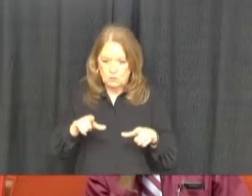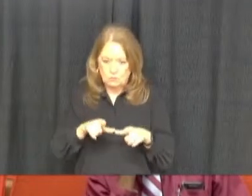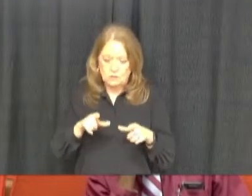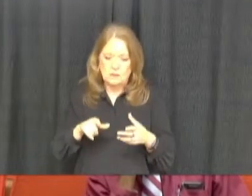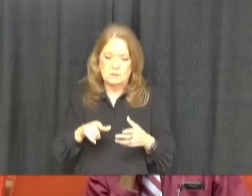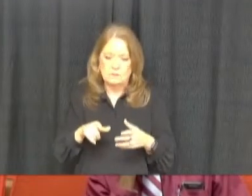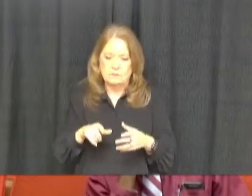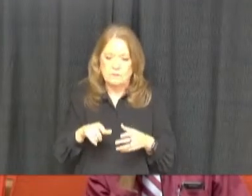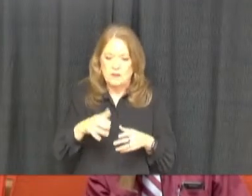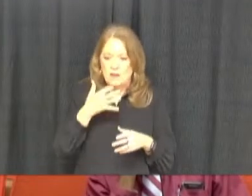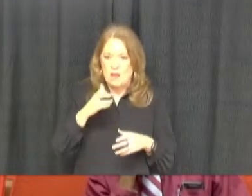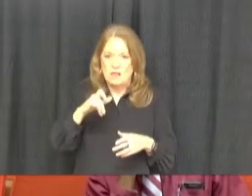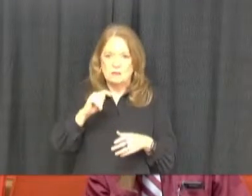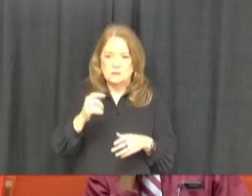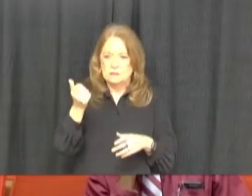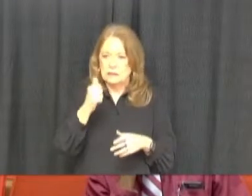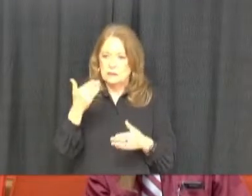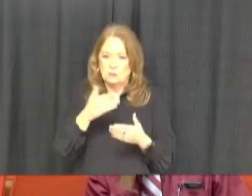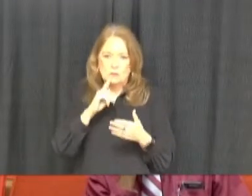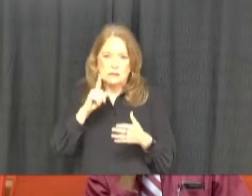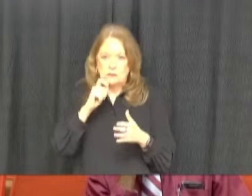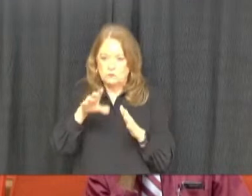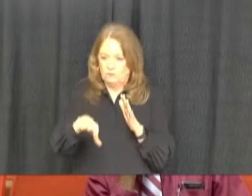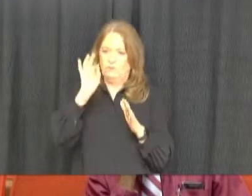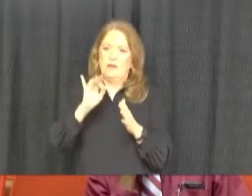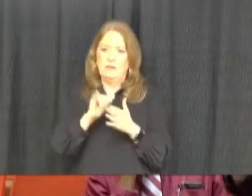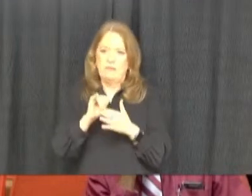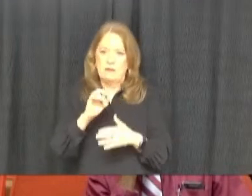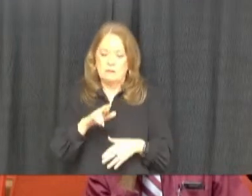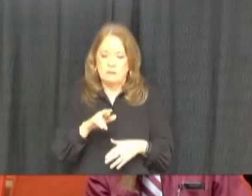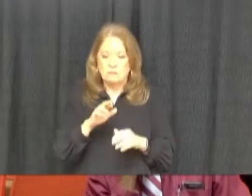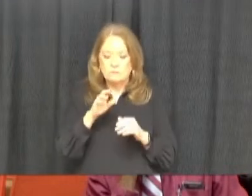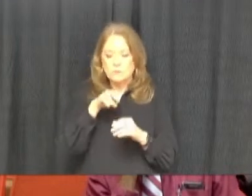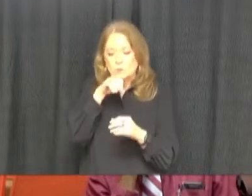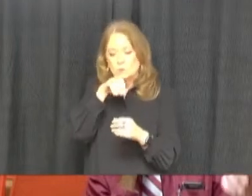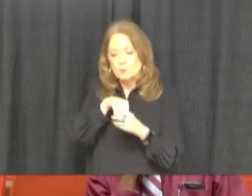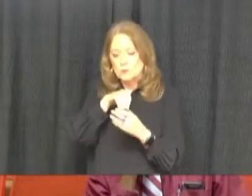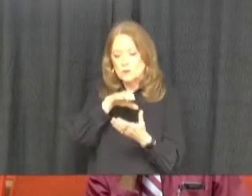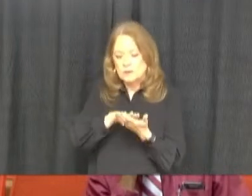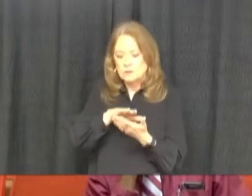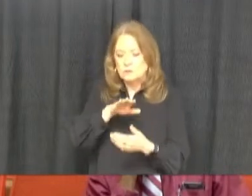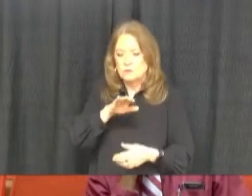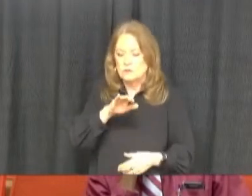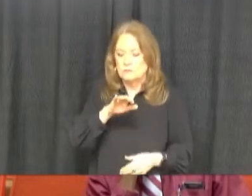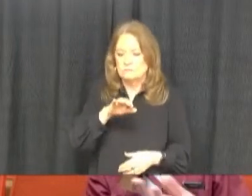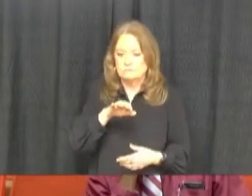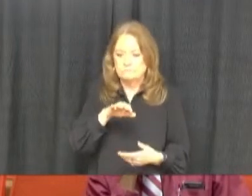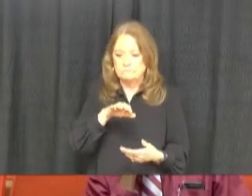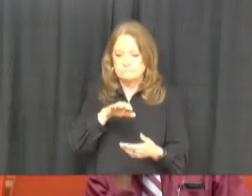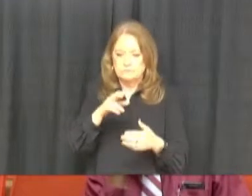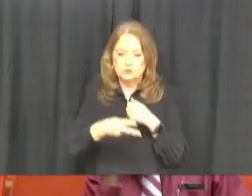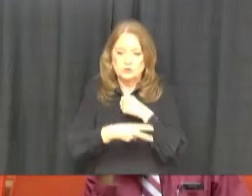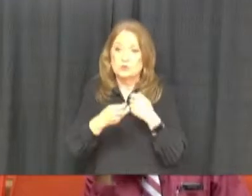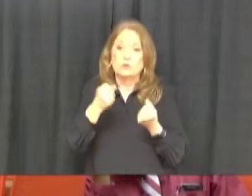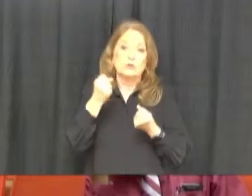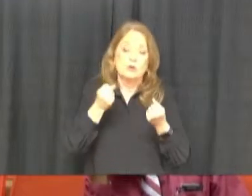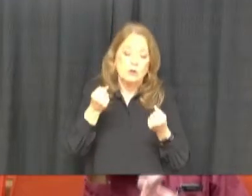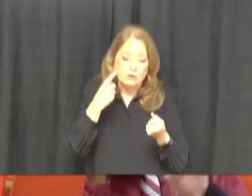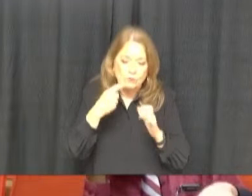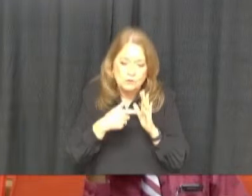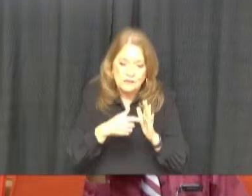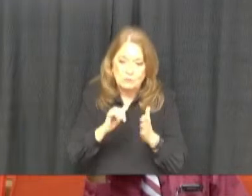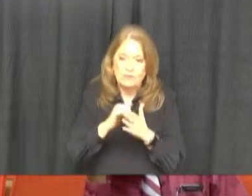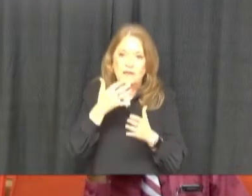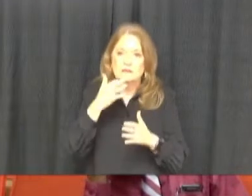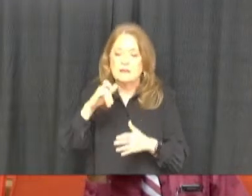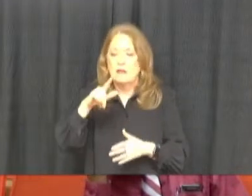local hot list just for things like that. If it's to be entered in the NCIC, for example, a stolen car, that's a